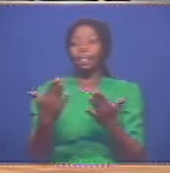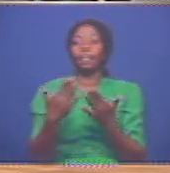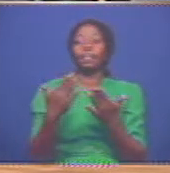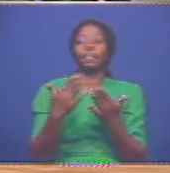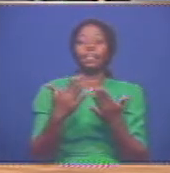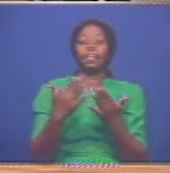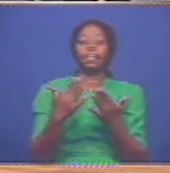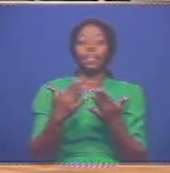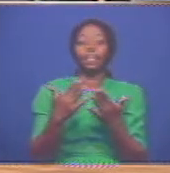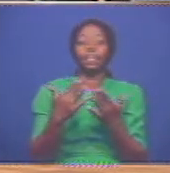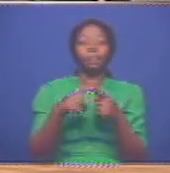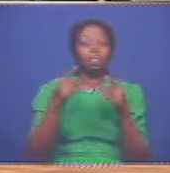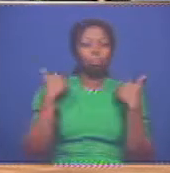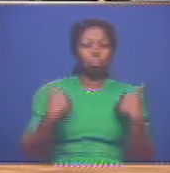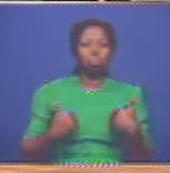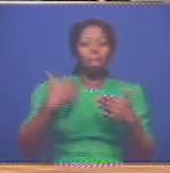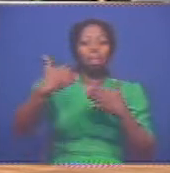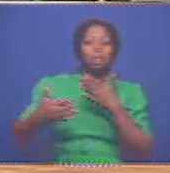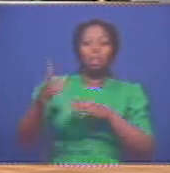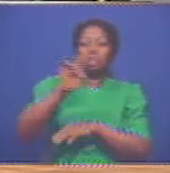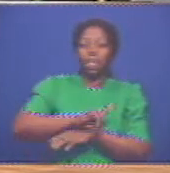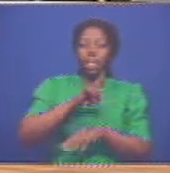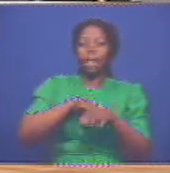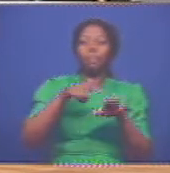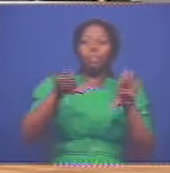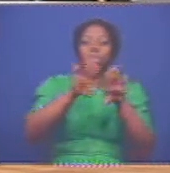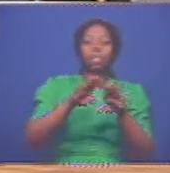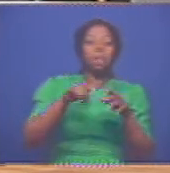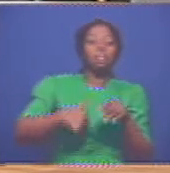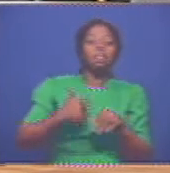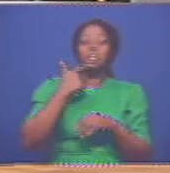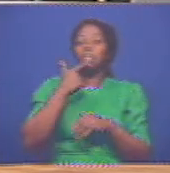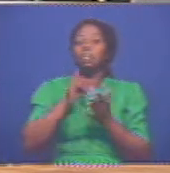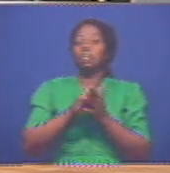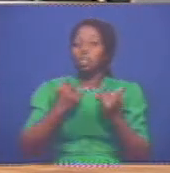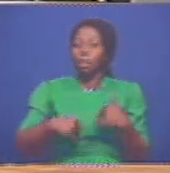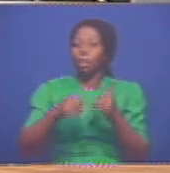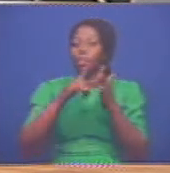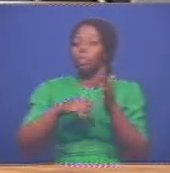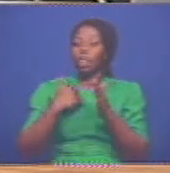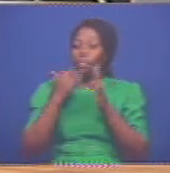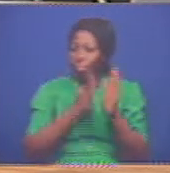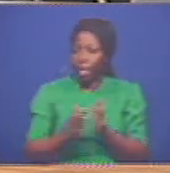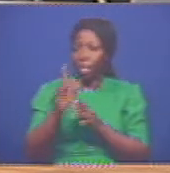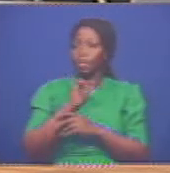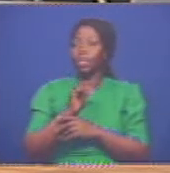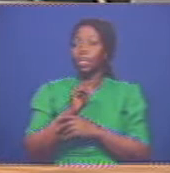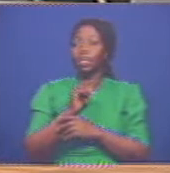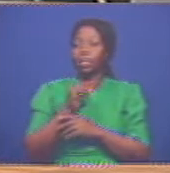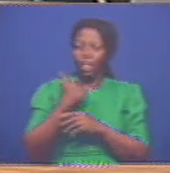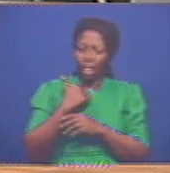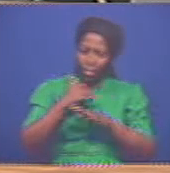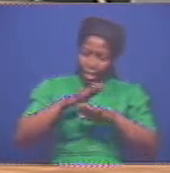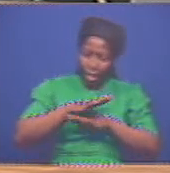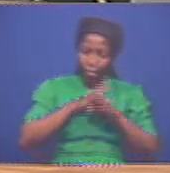real in it. But for me, at the end of the day, as we close, I would say we implement what we have planned. We have enough